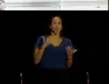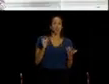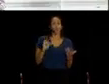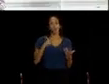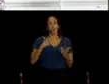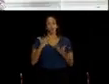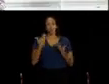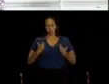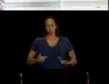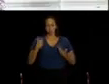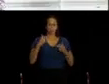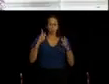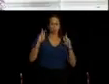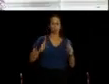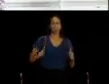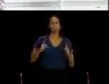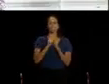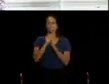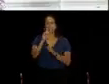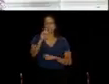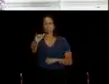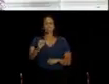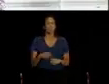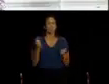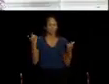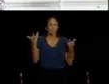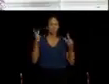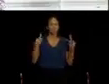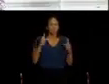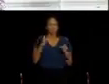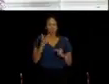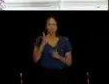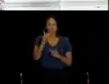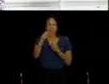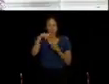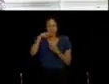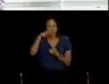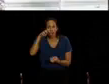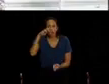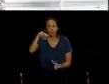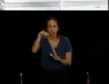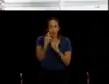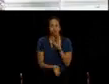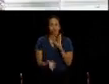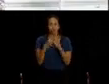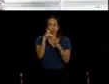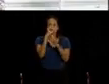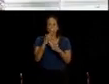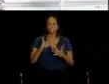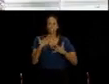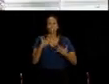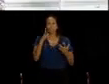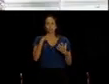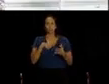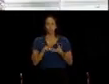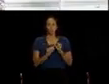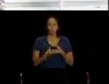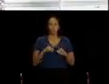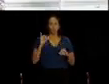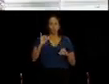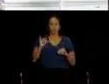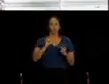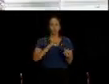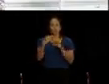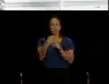people were listening. They were reading. They were excited to hear from me. And that changed everything once